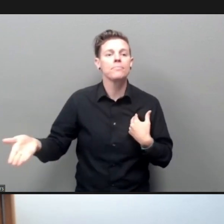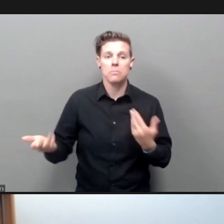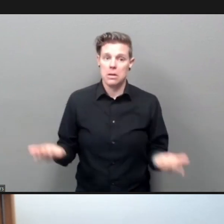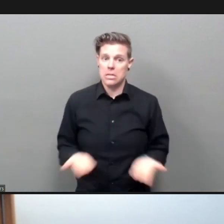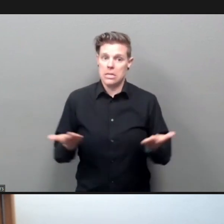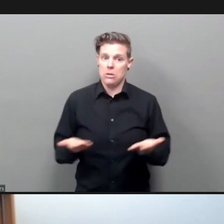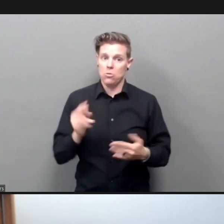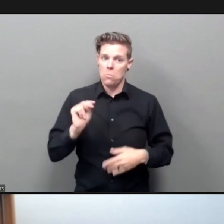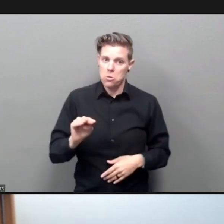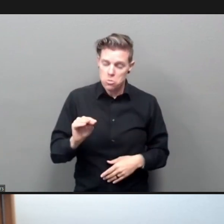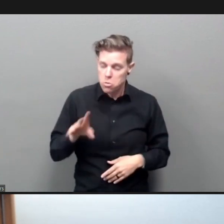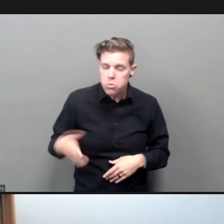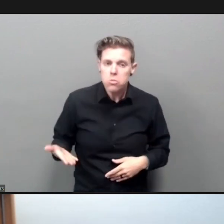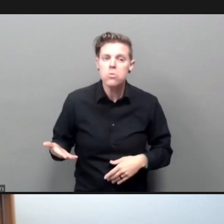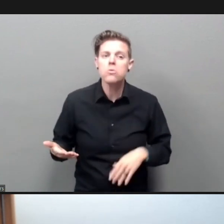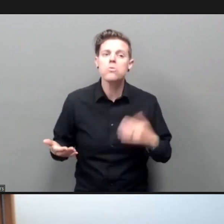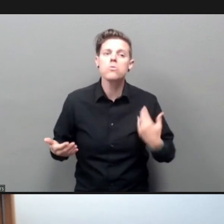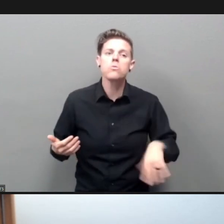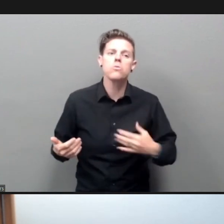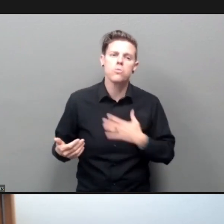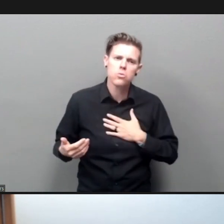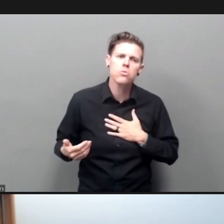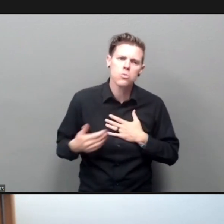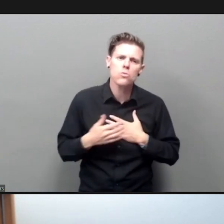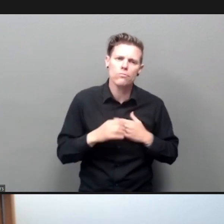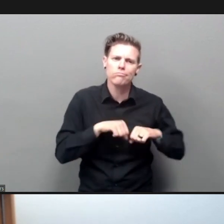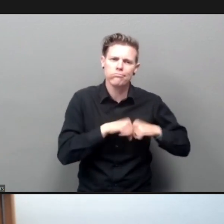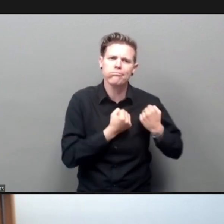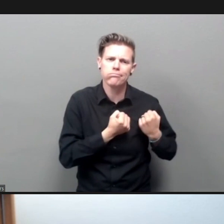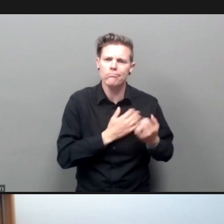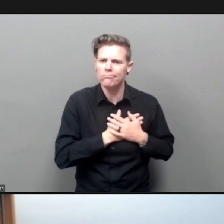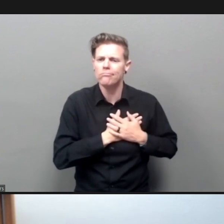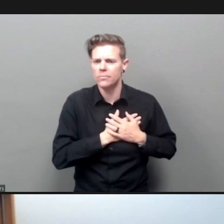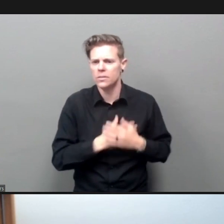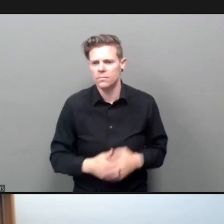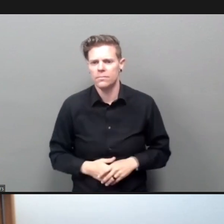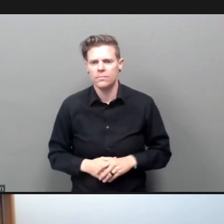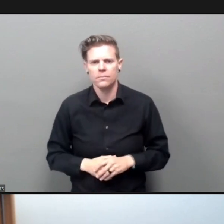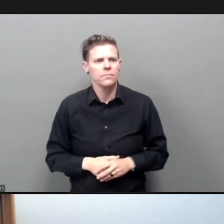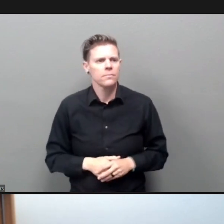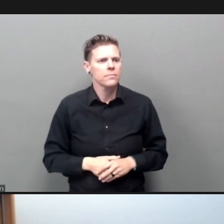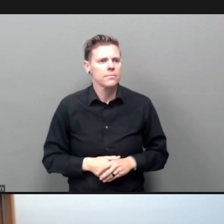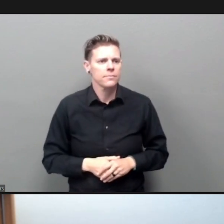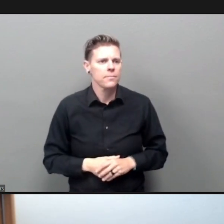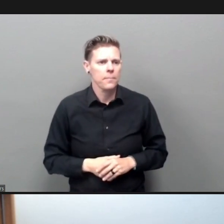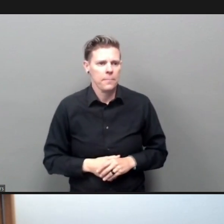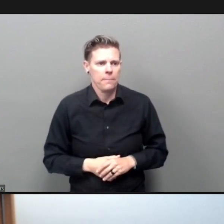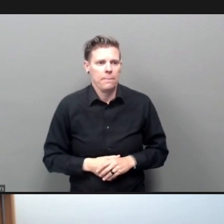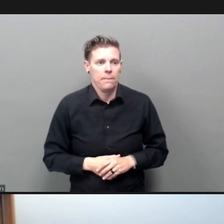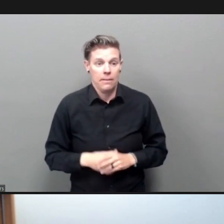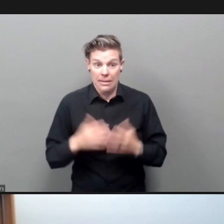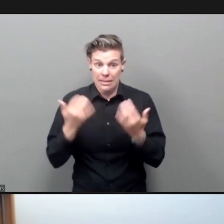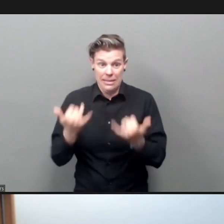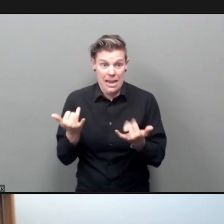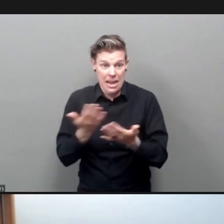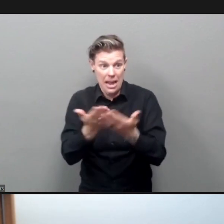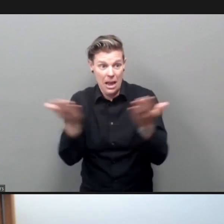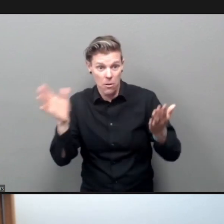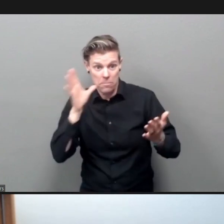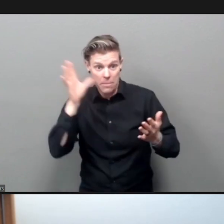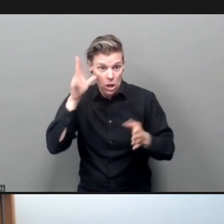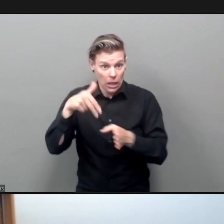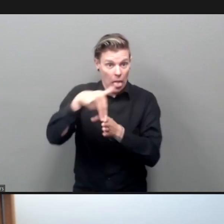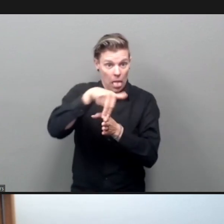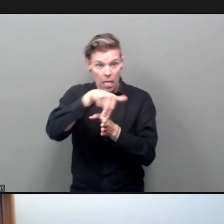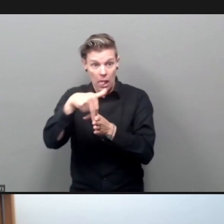call to parents, in addition, who are sort of mulling over whether I get my kid vaccinated or not. There can